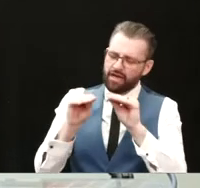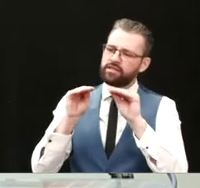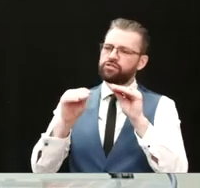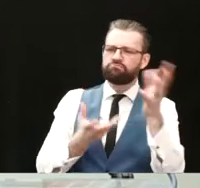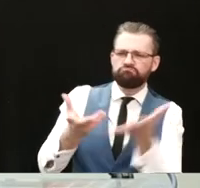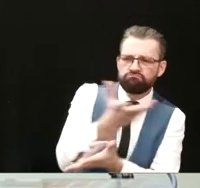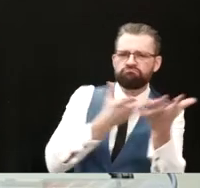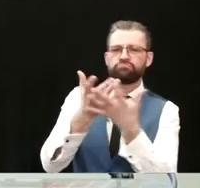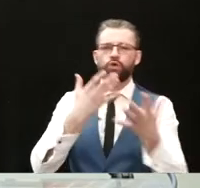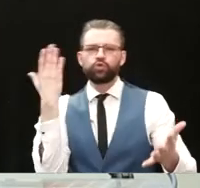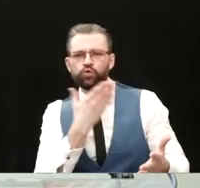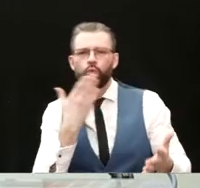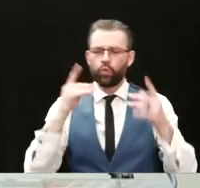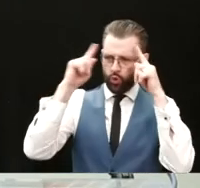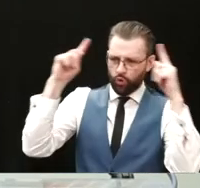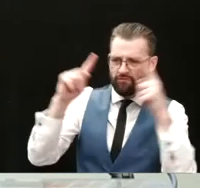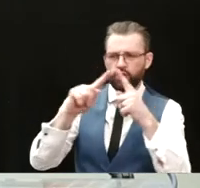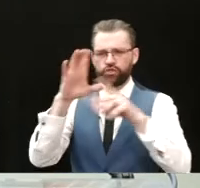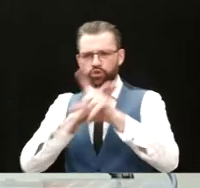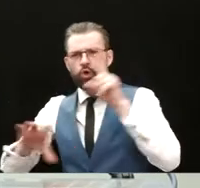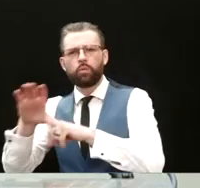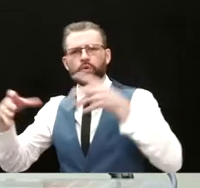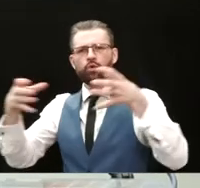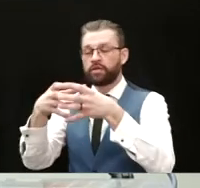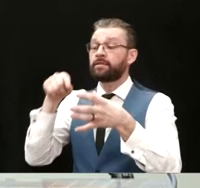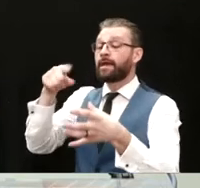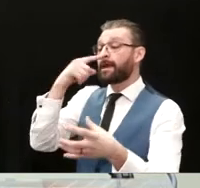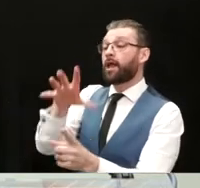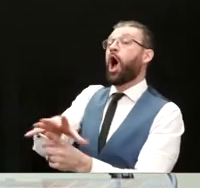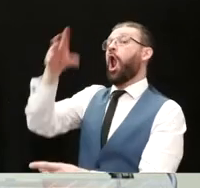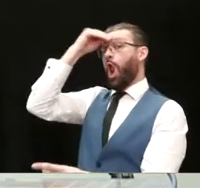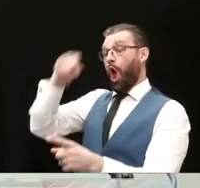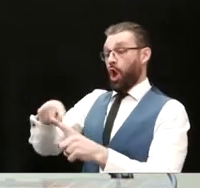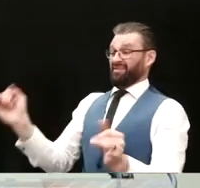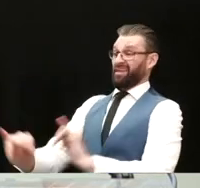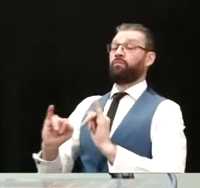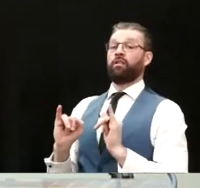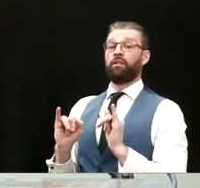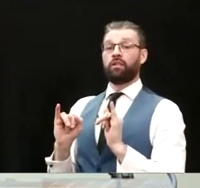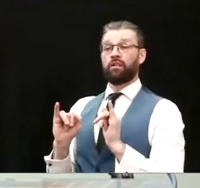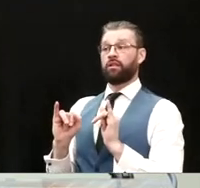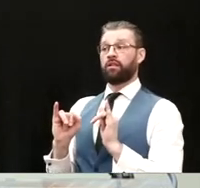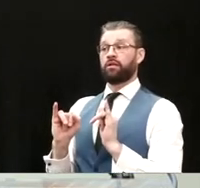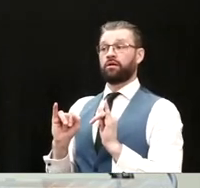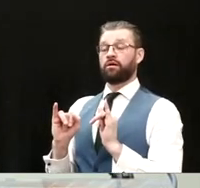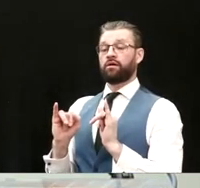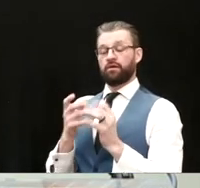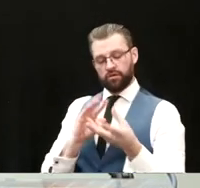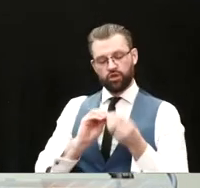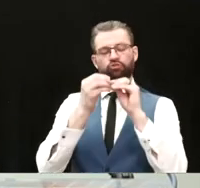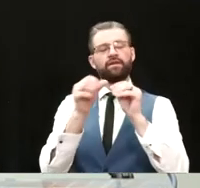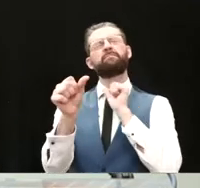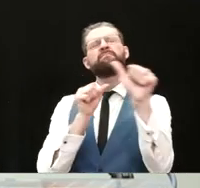schools, universities, communities, so that we can learn from these terrible atrocities and create a better